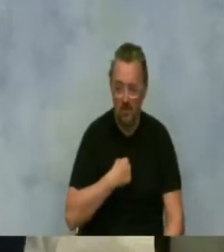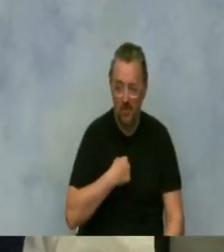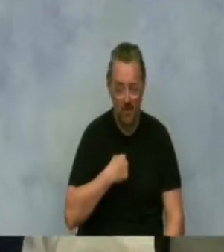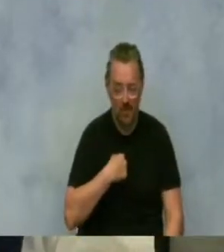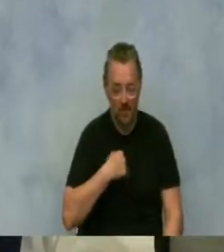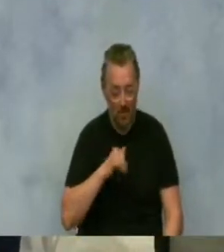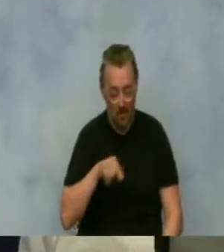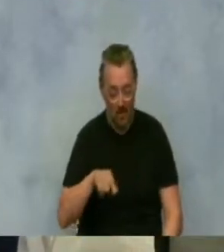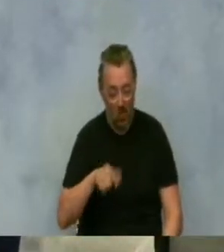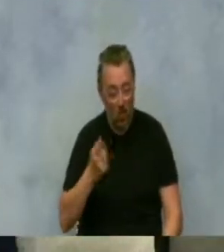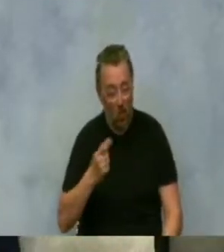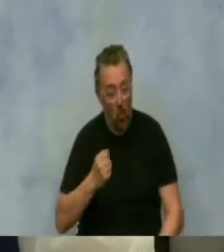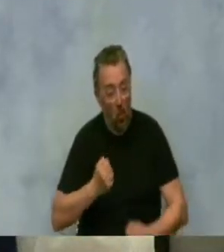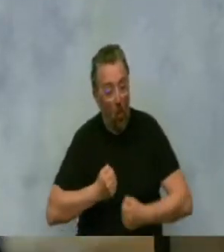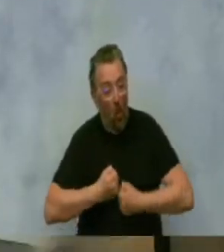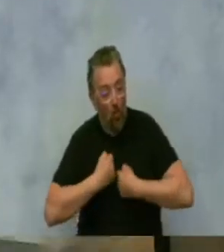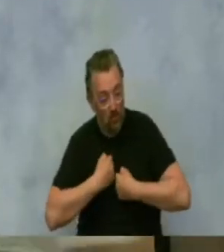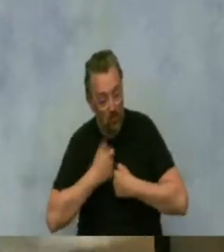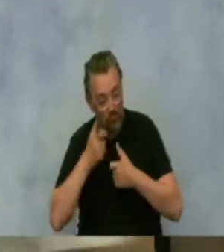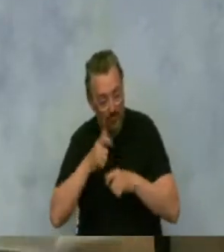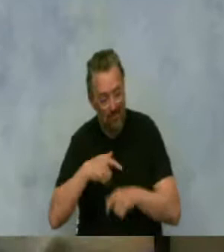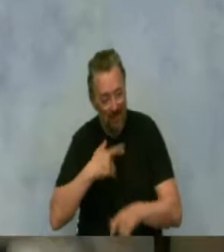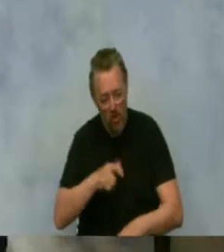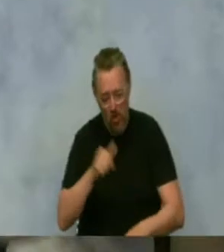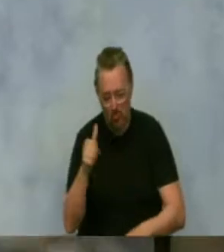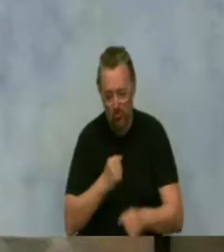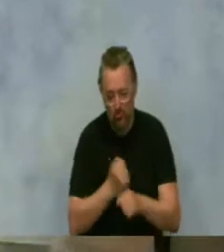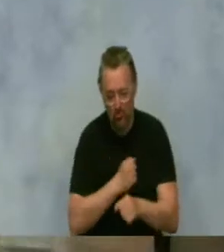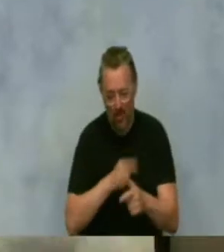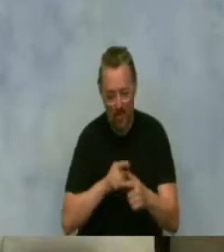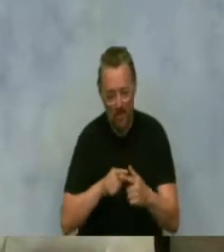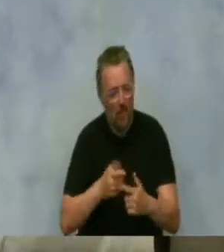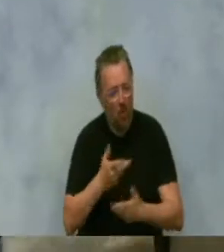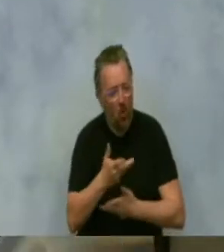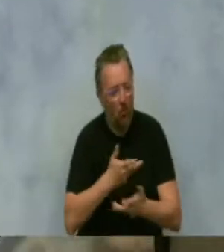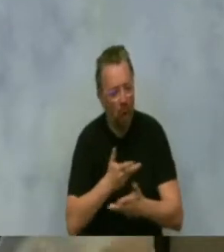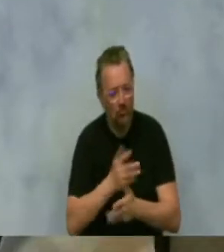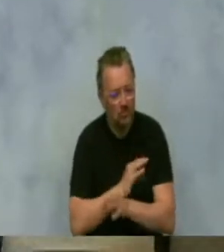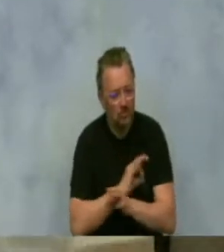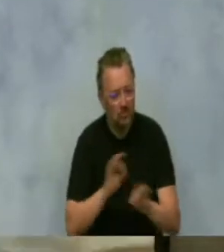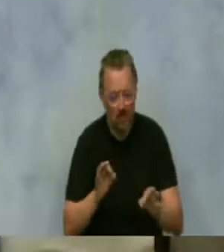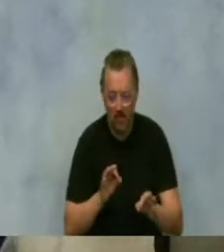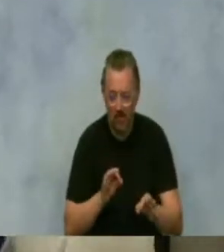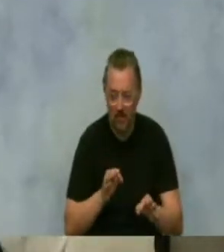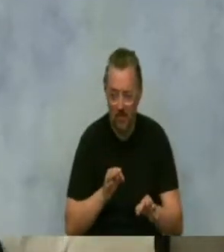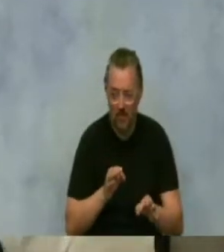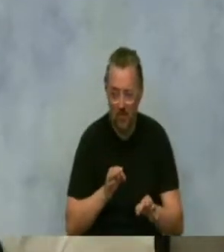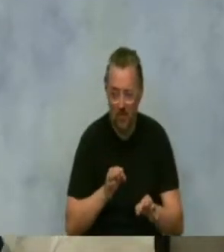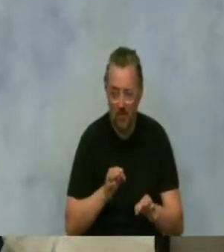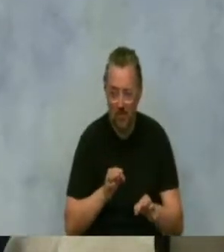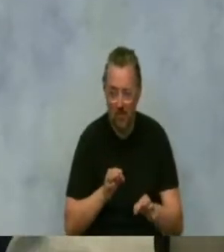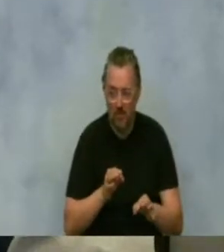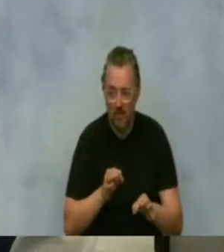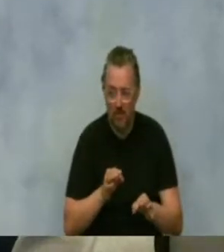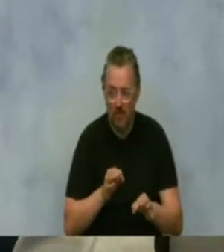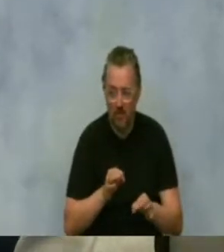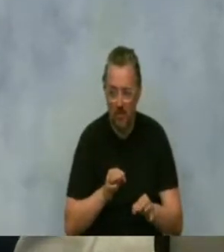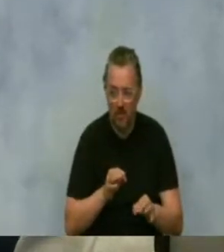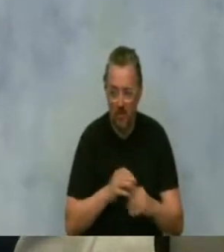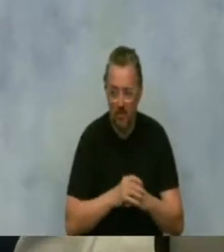on how it should be done that haven't been sort of consulted on prior to the decision being